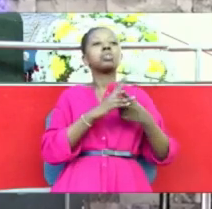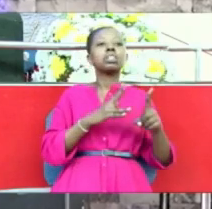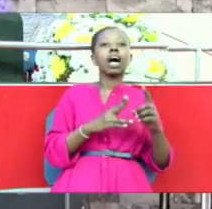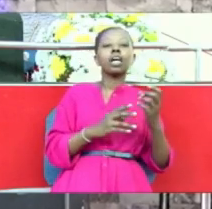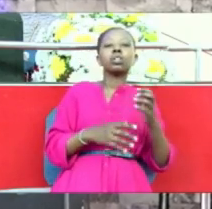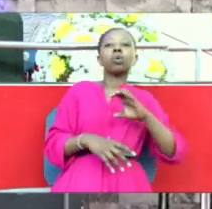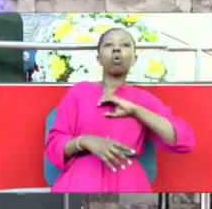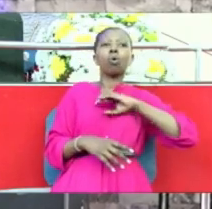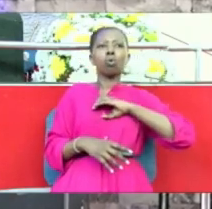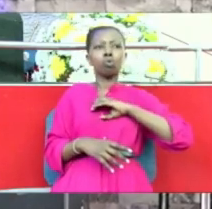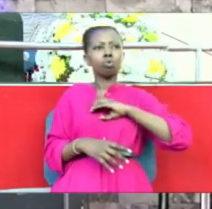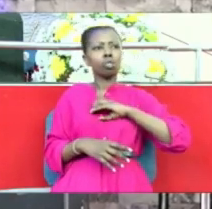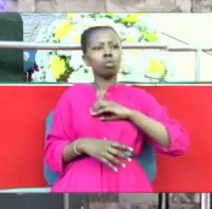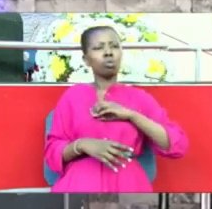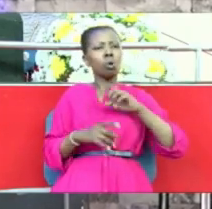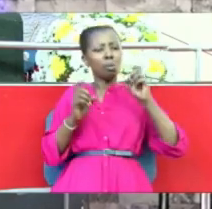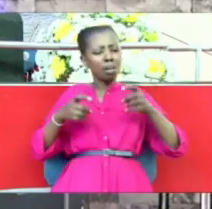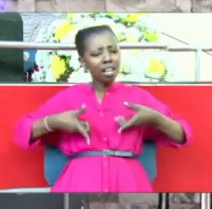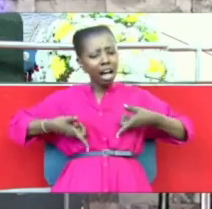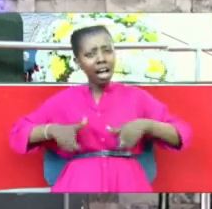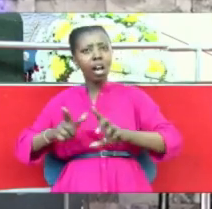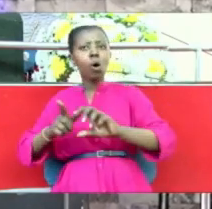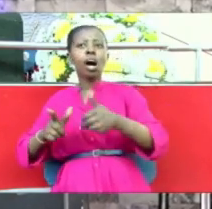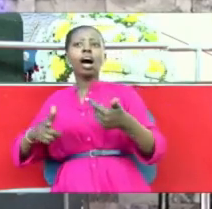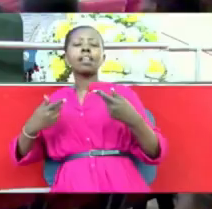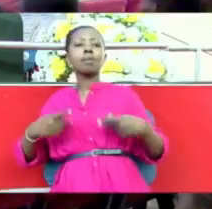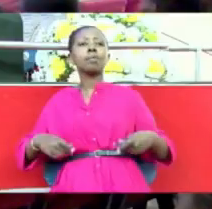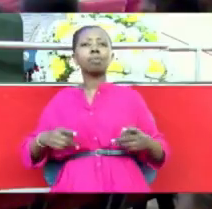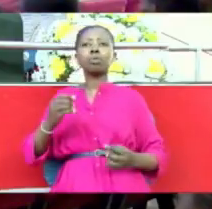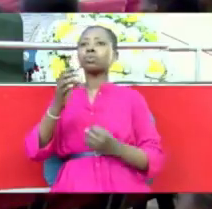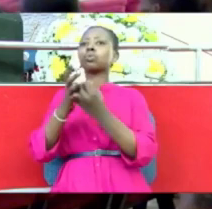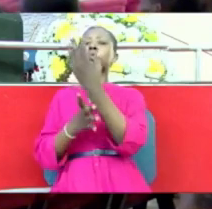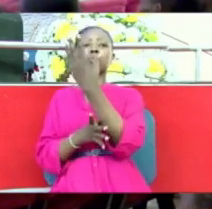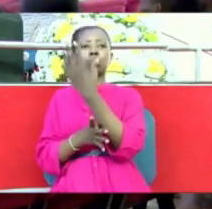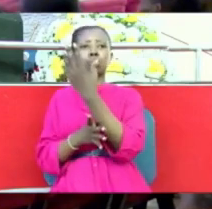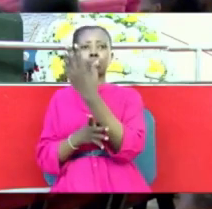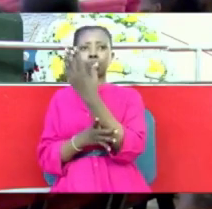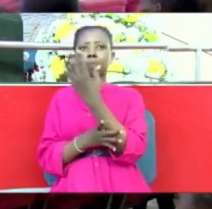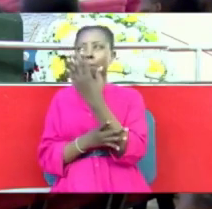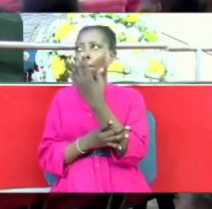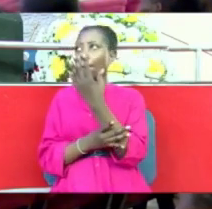Allow others to thrive. Wakubali wengine waendelee.